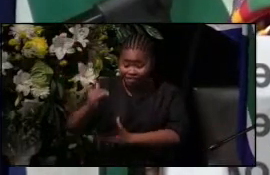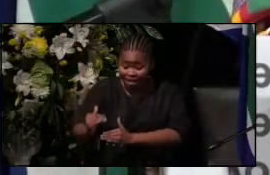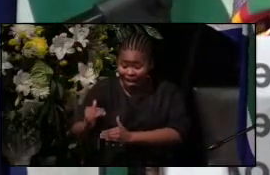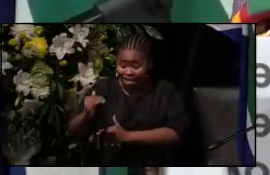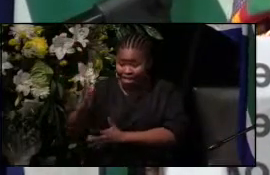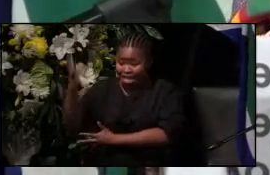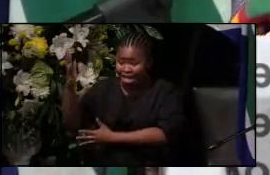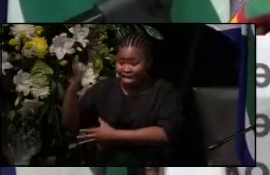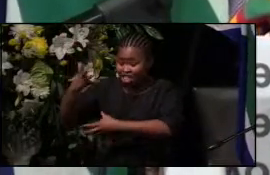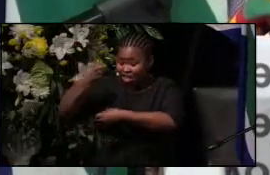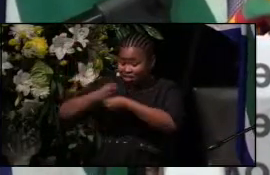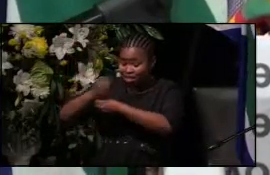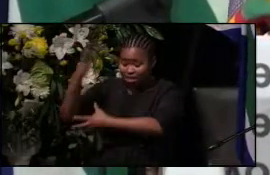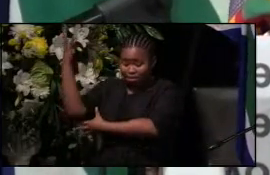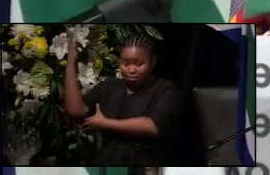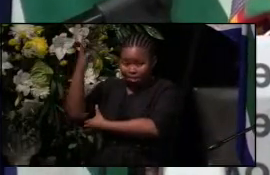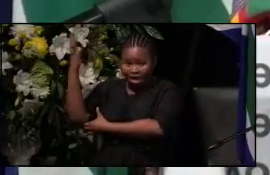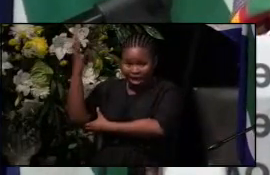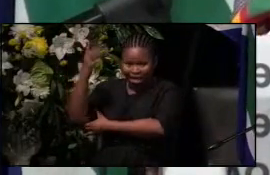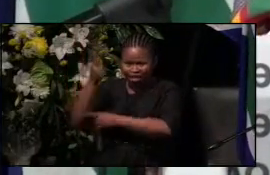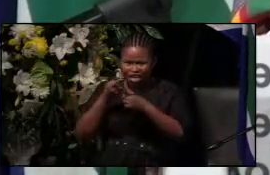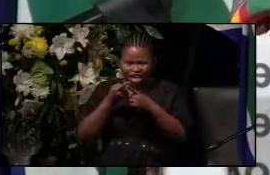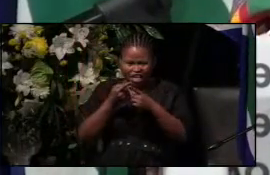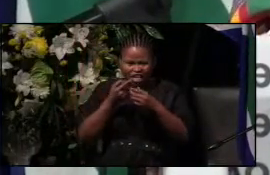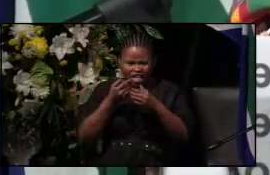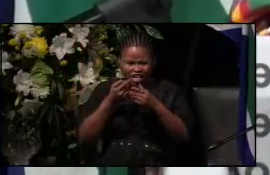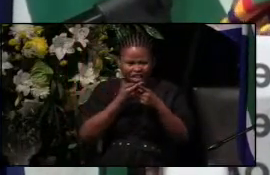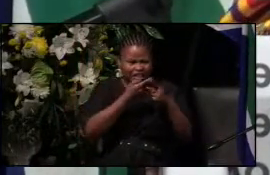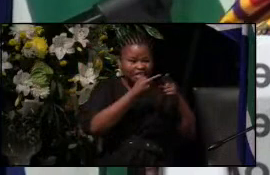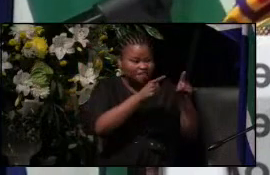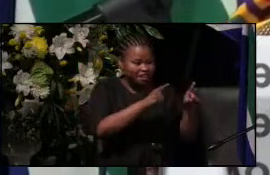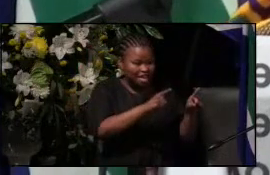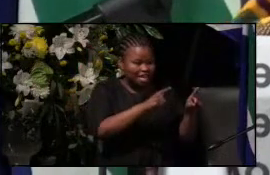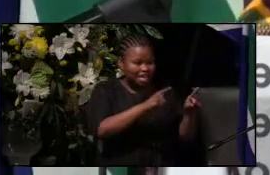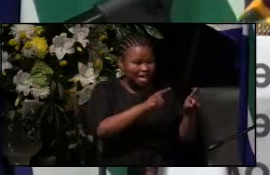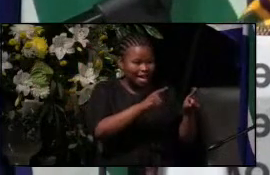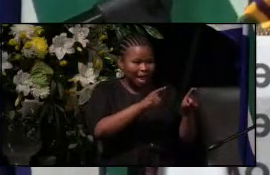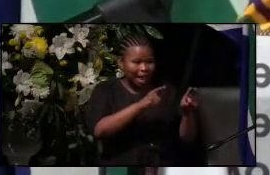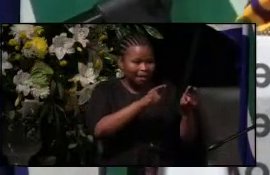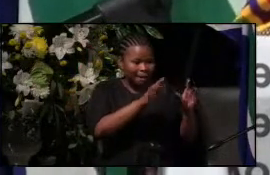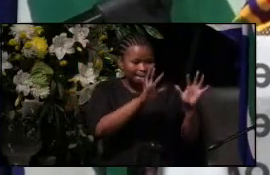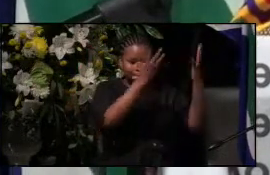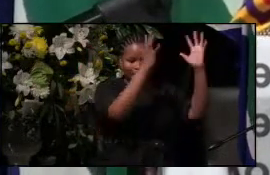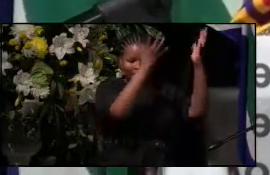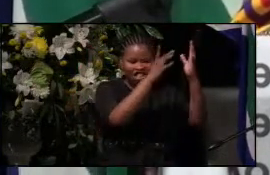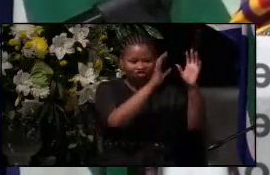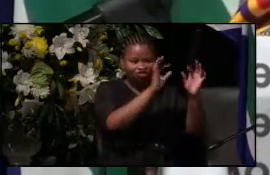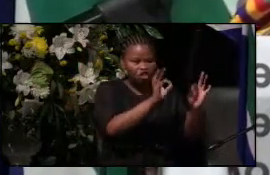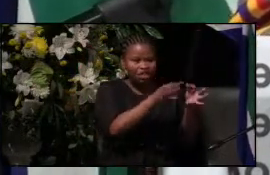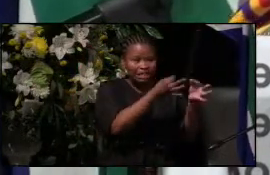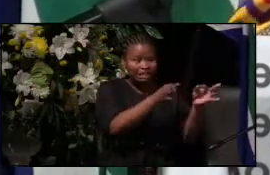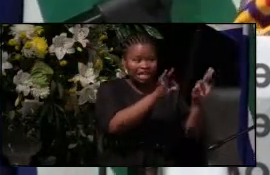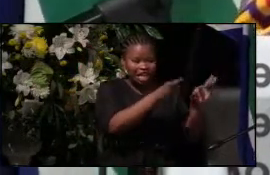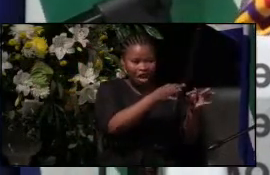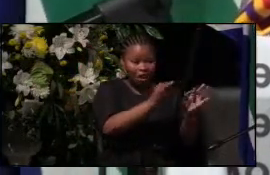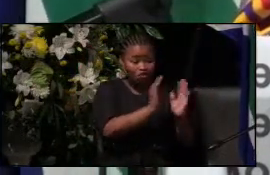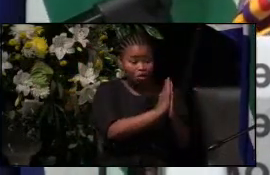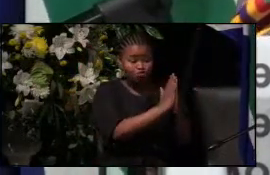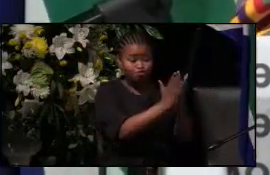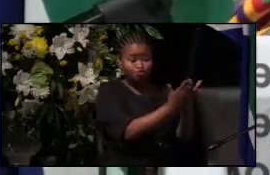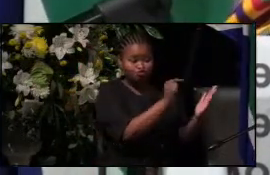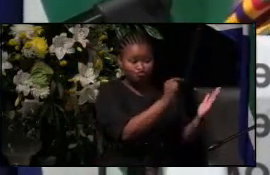the guest speaker the difference between a praise singer of the